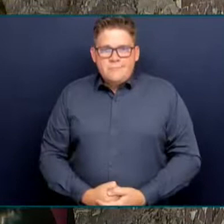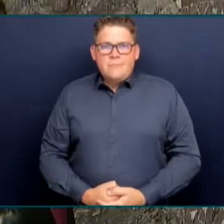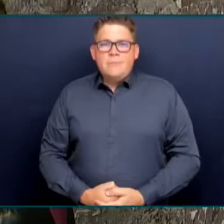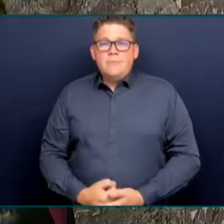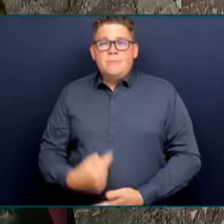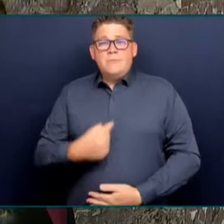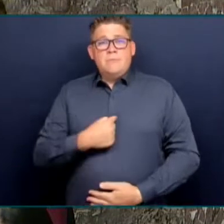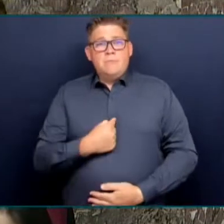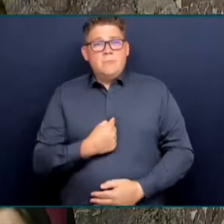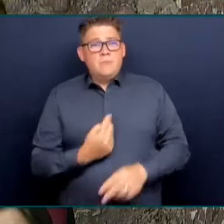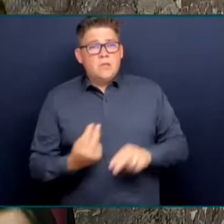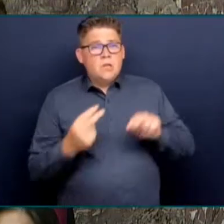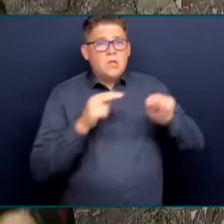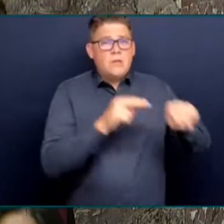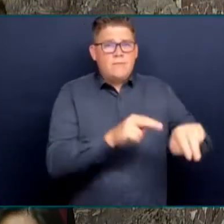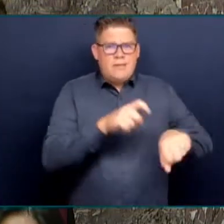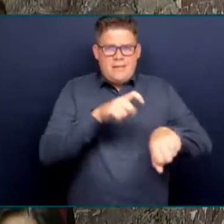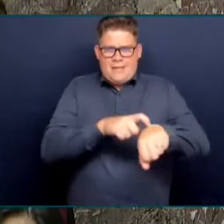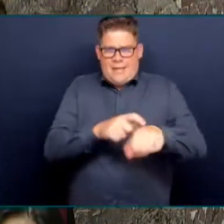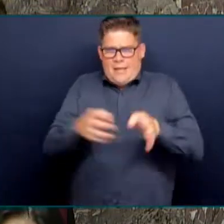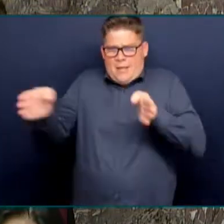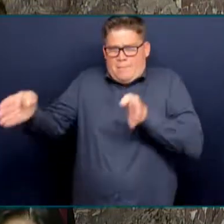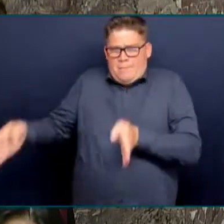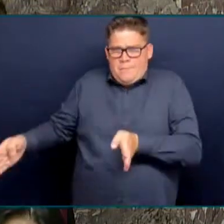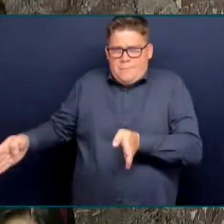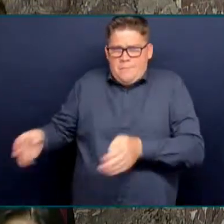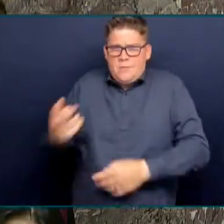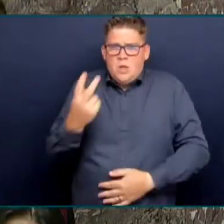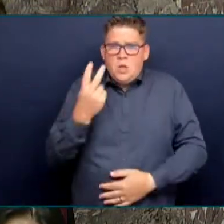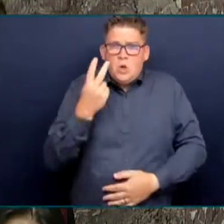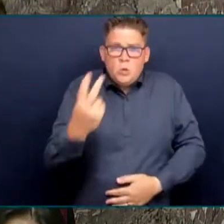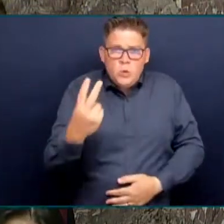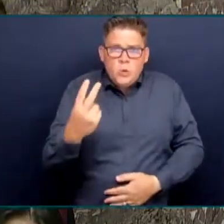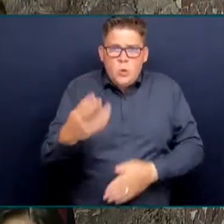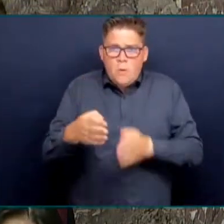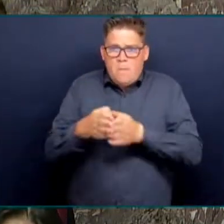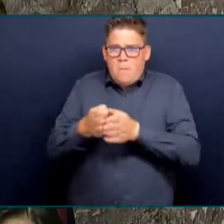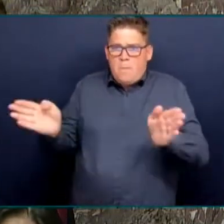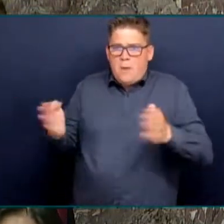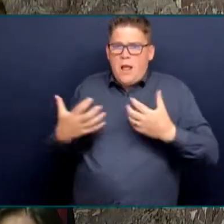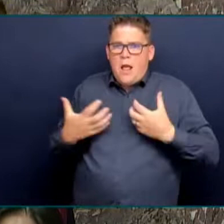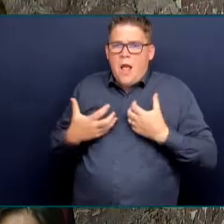emergencies is what extraordinary work healthcare workers have done around British Columbia.